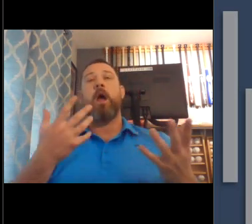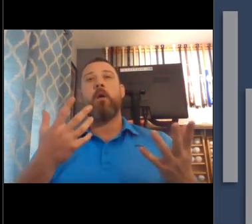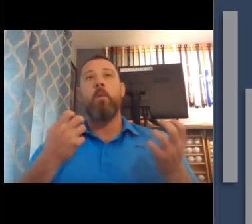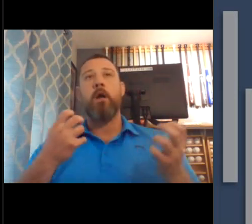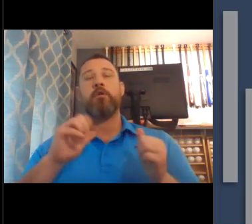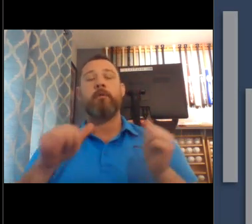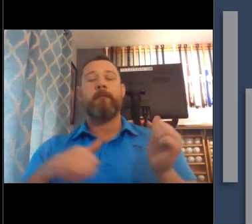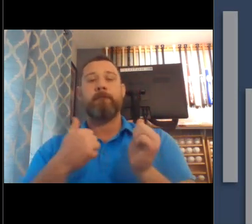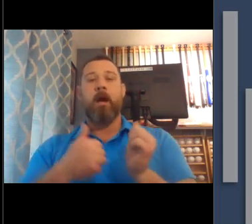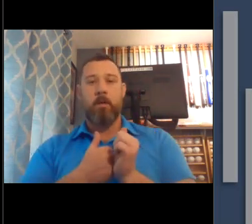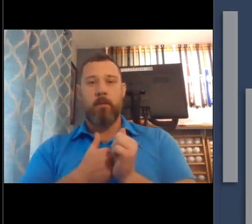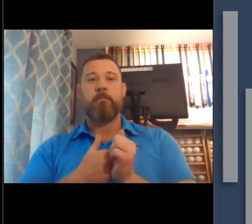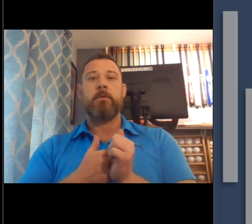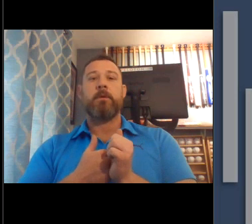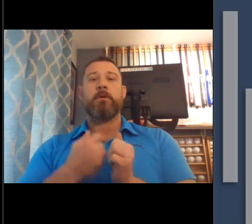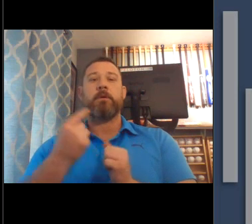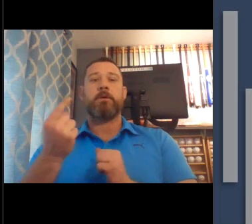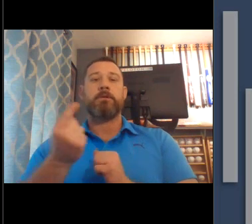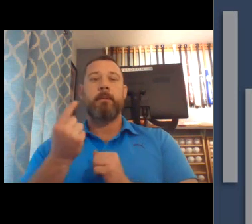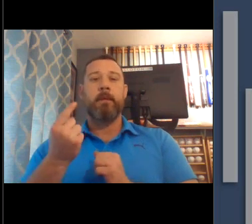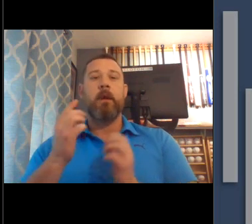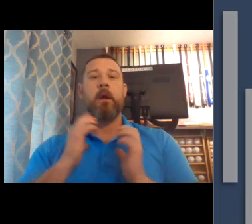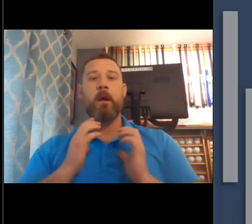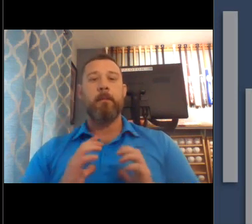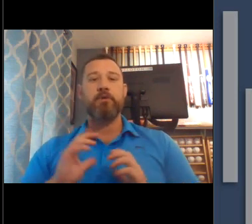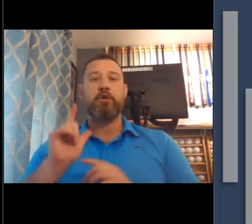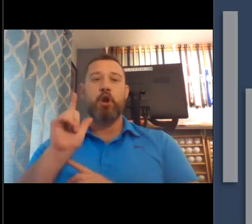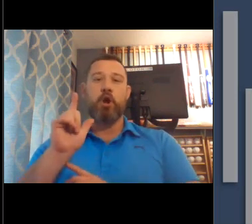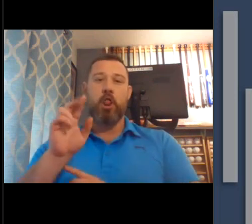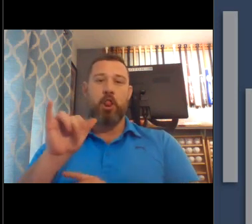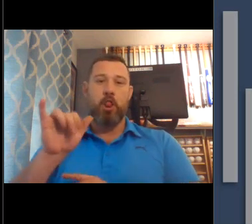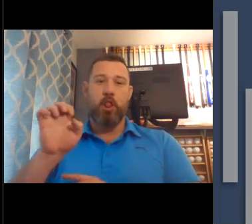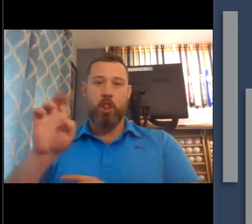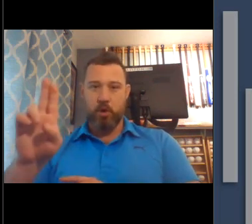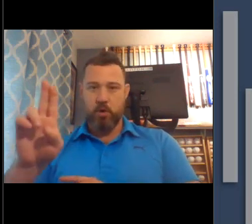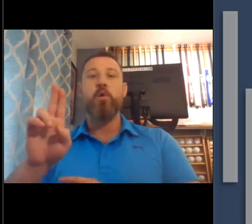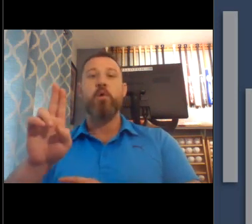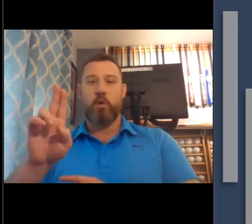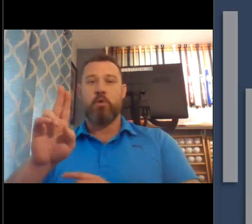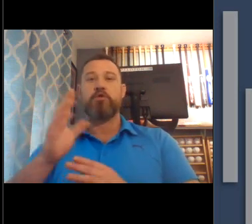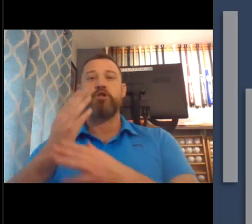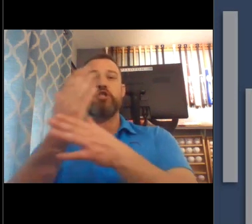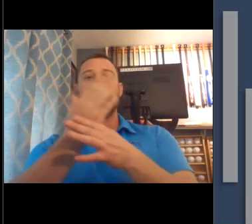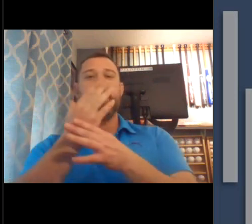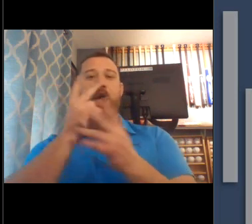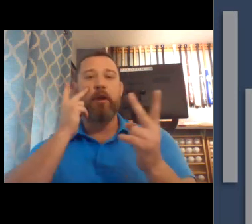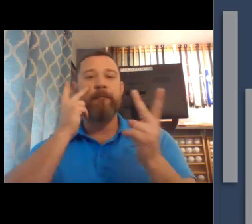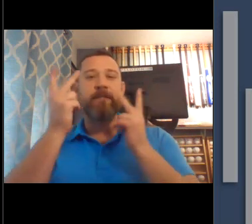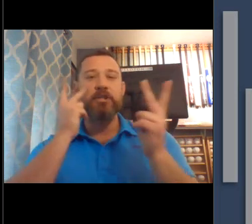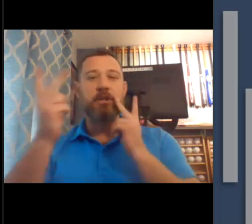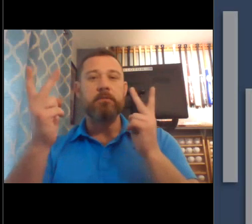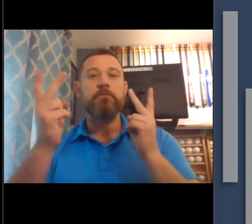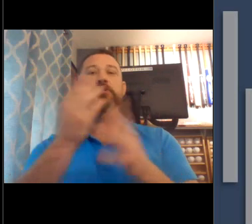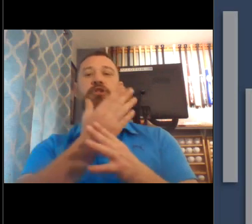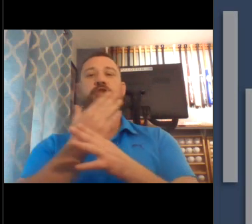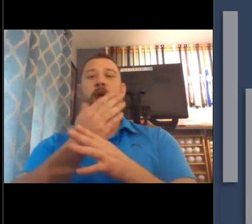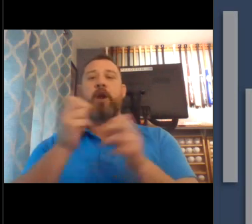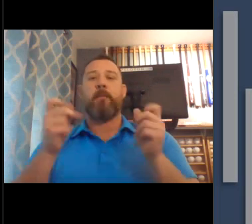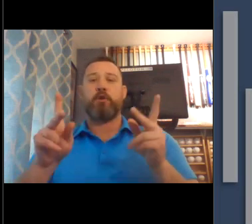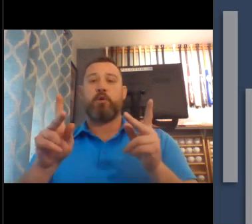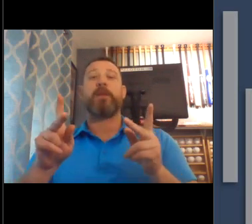on something that Commissioner Liu was saying about shared vision and shared opportunity. And since Prop 30 did